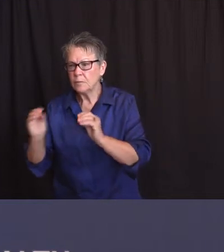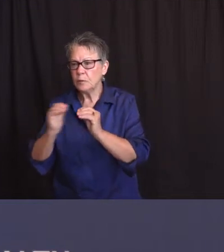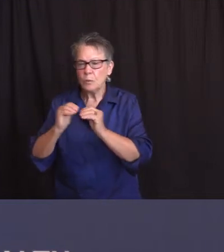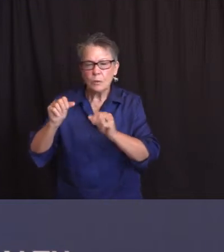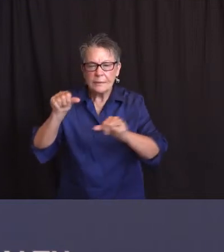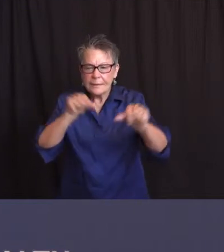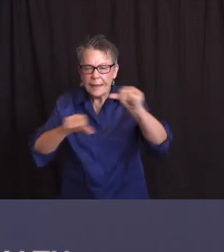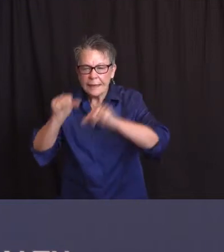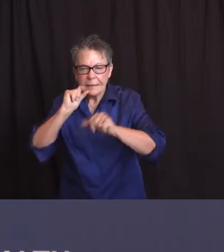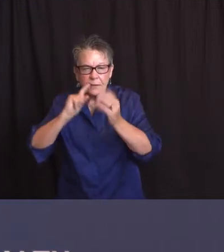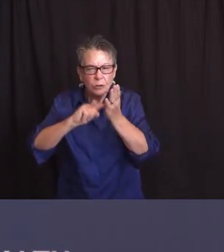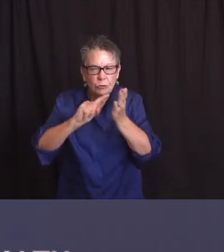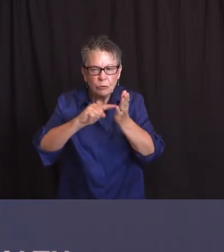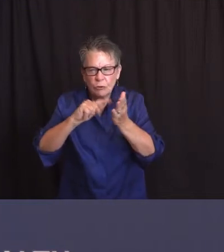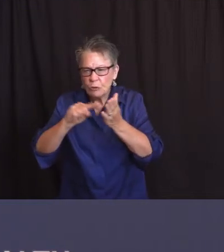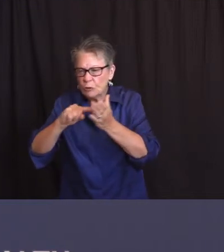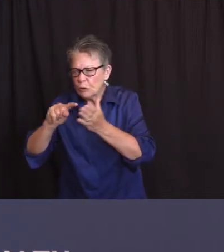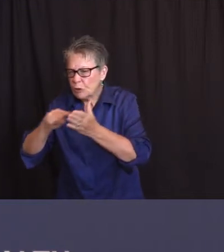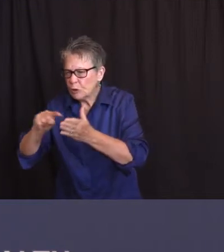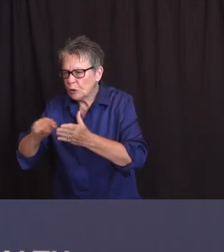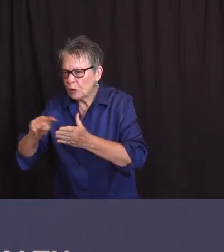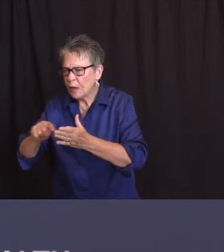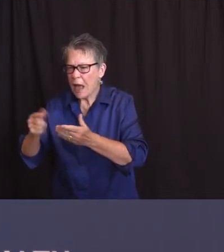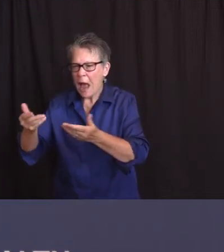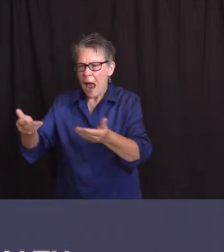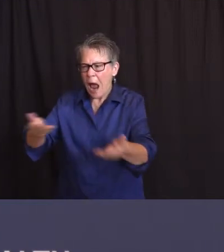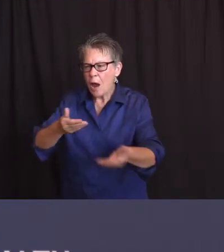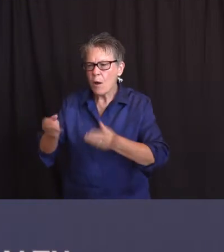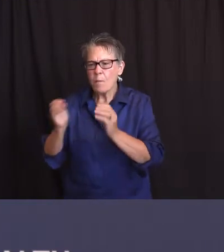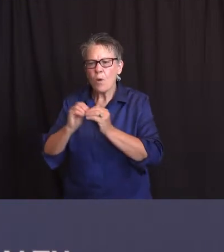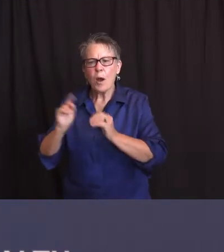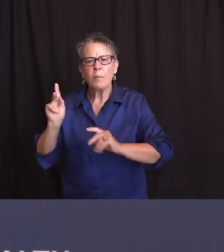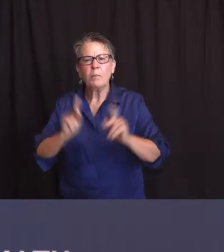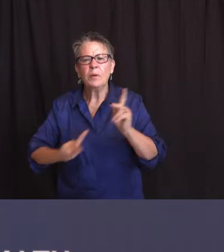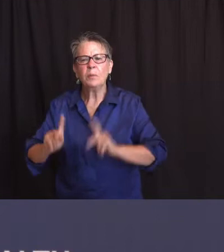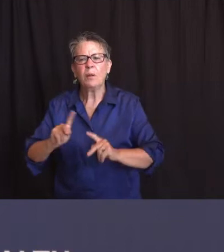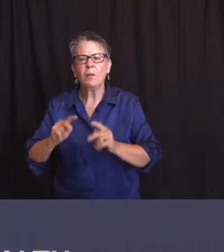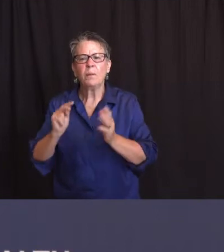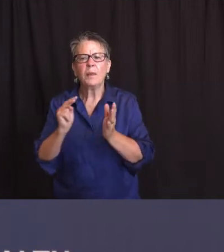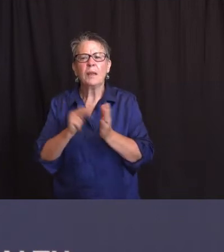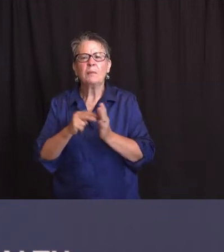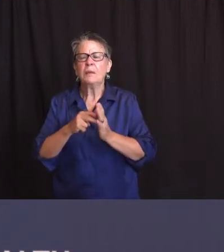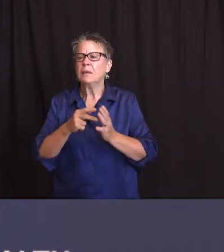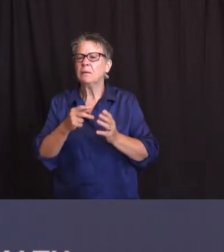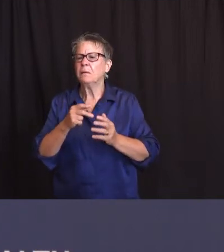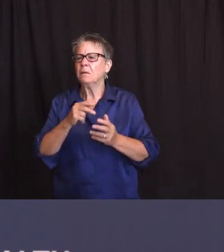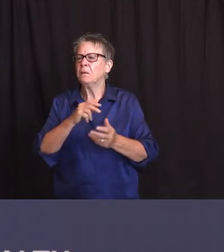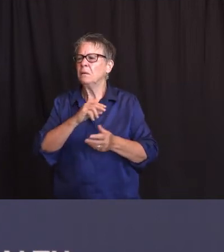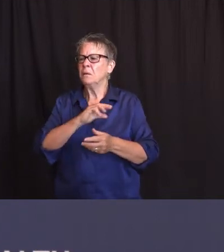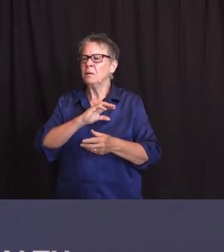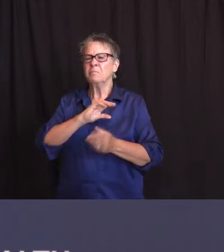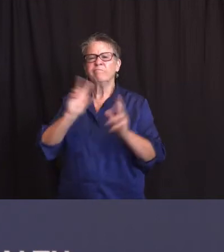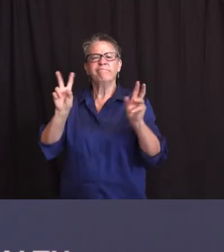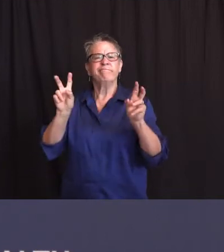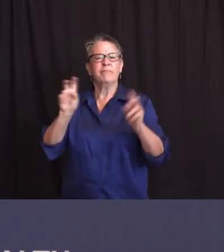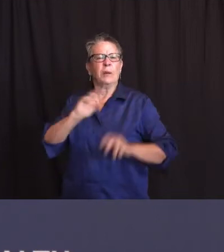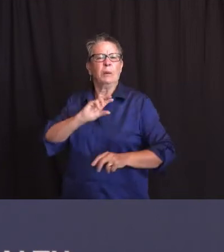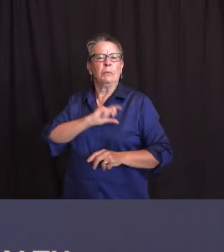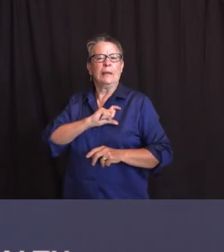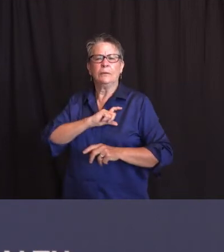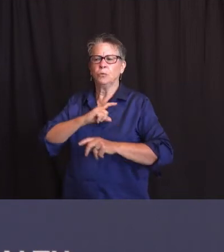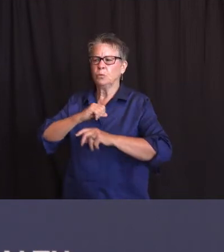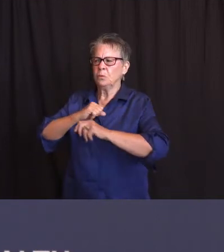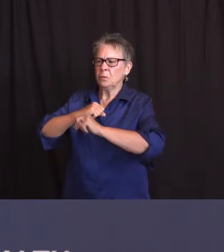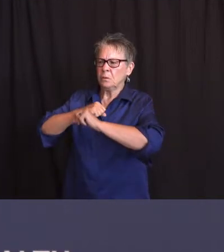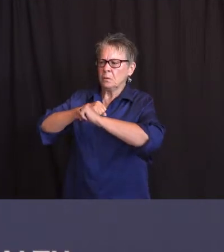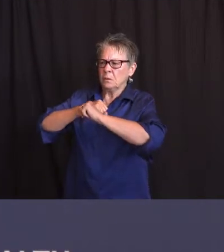literally in enforcement, law enforcement, or safety enforcement. And so that's something that,